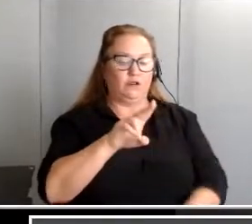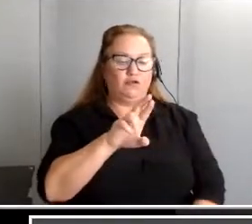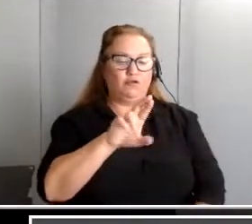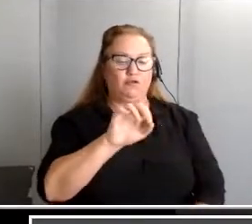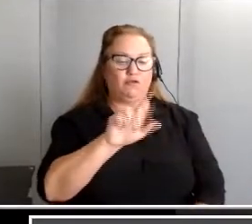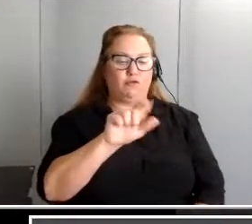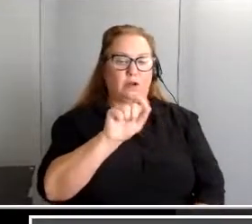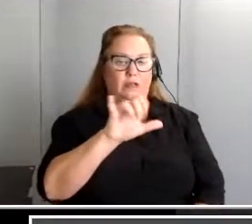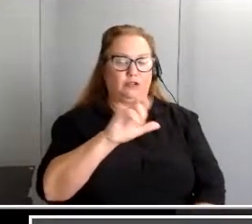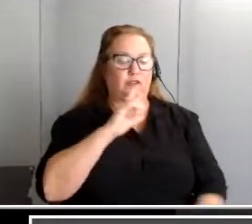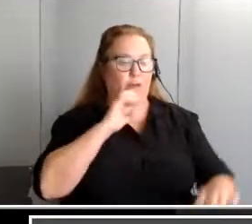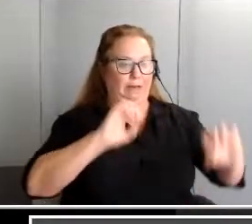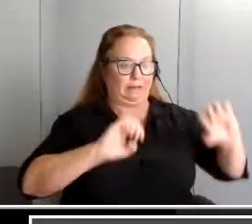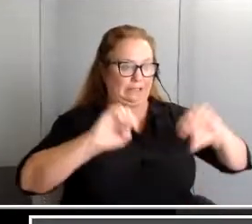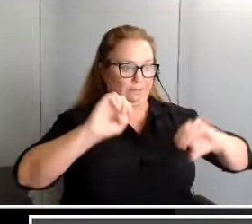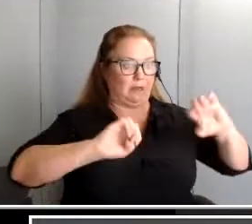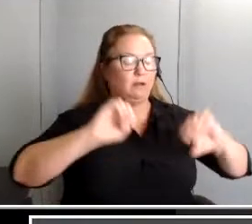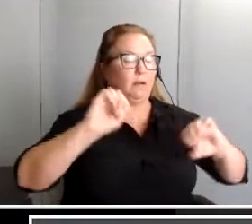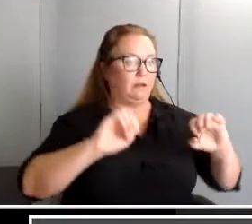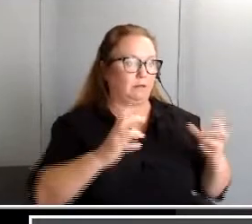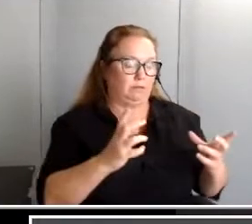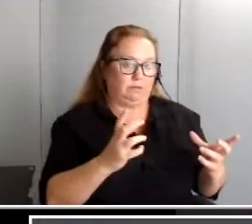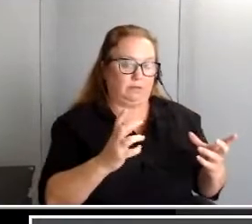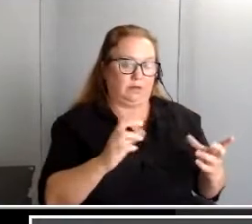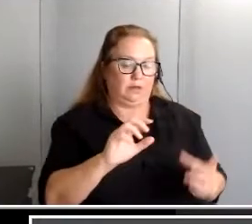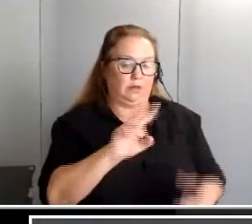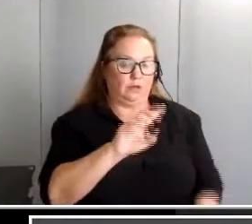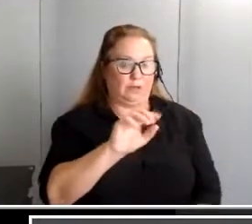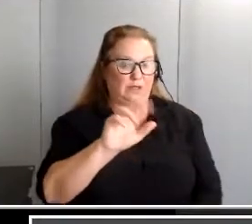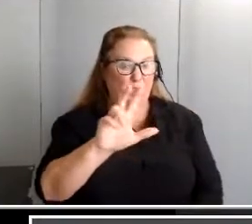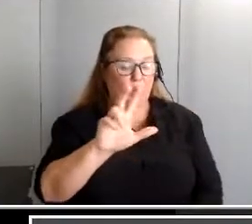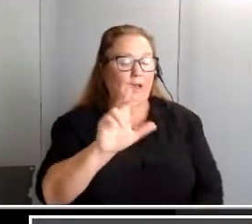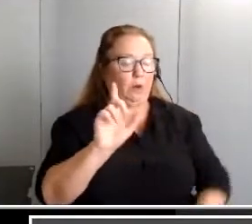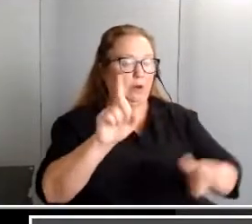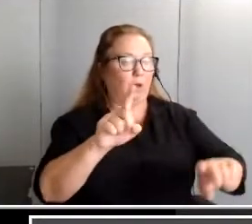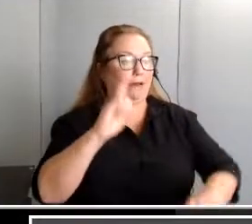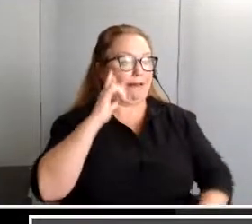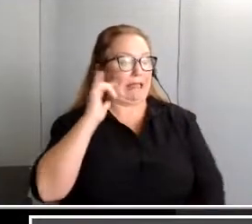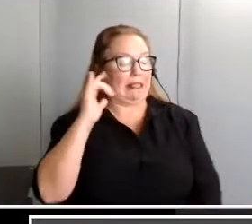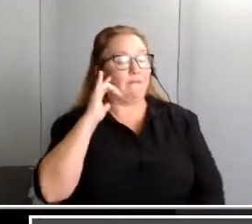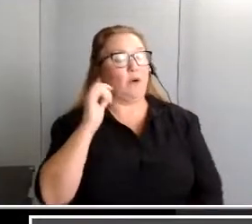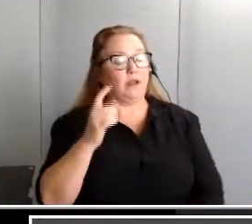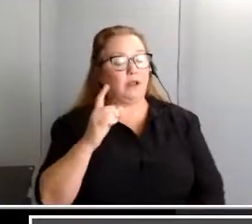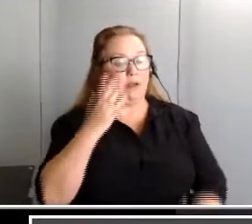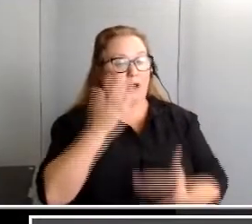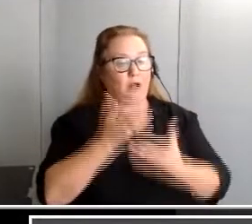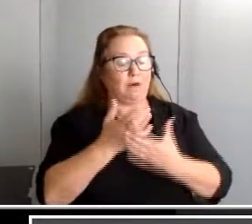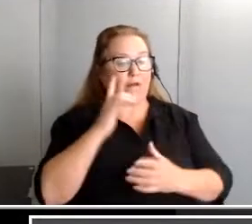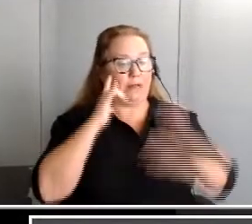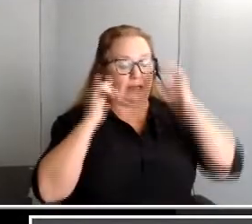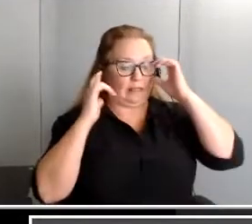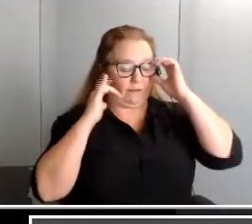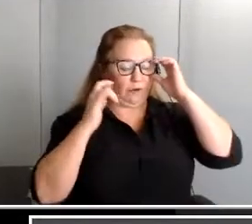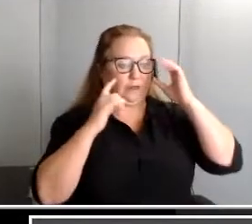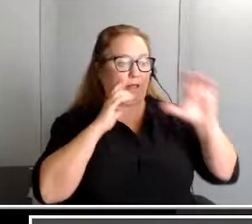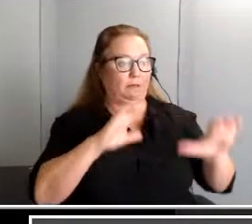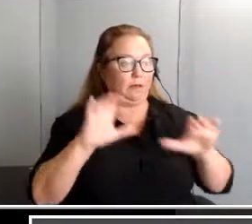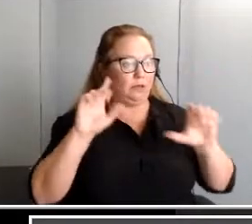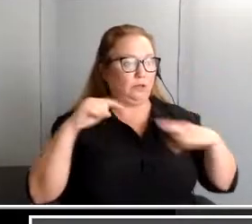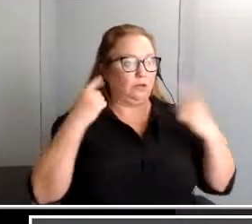it was experimental. Like I say, this was 03 when I went out there. And when I got out there, I found out they'd been doing it